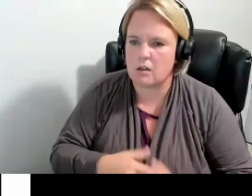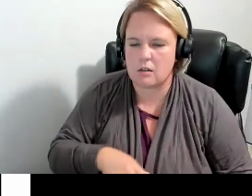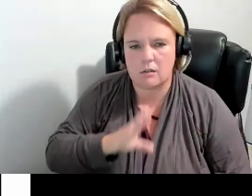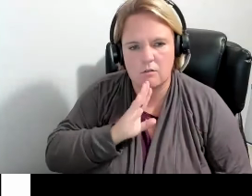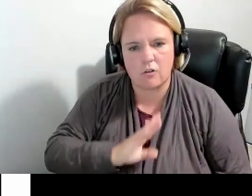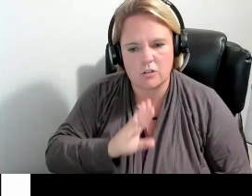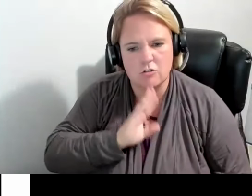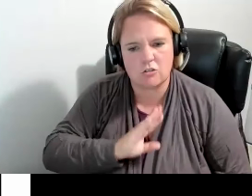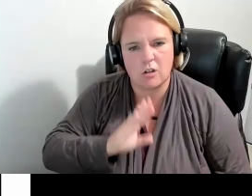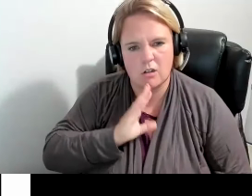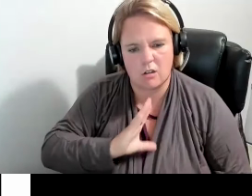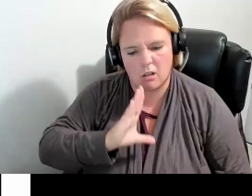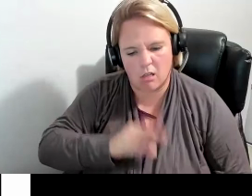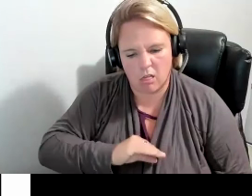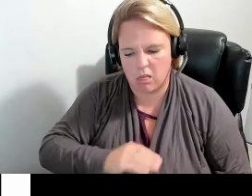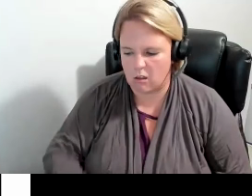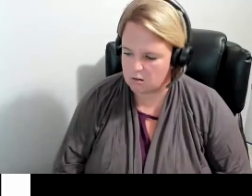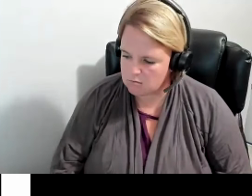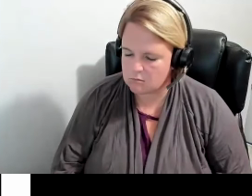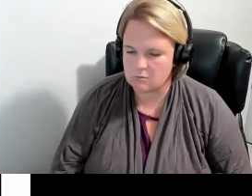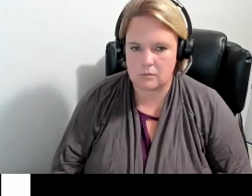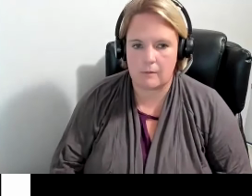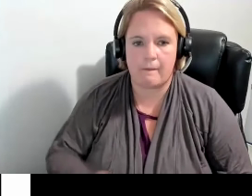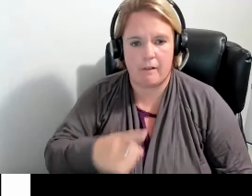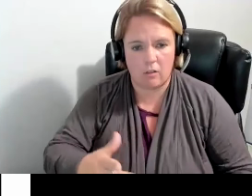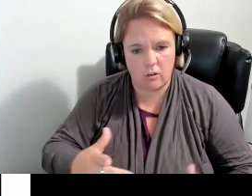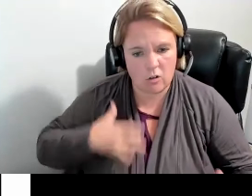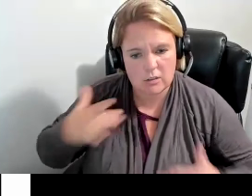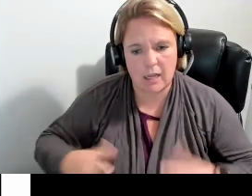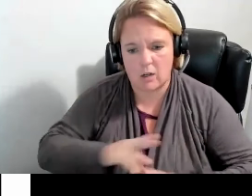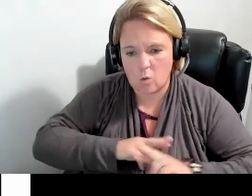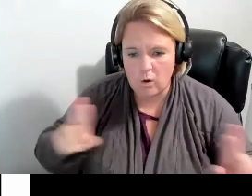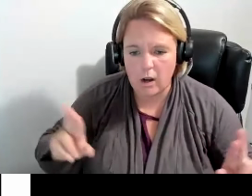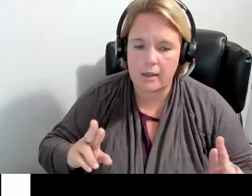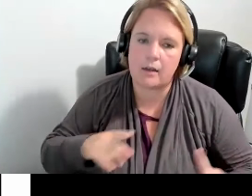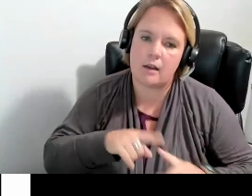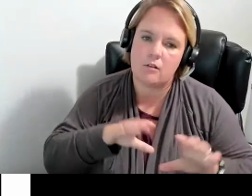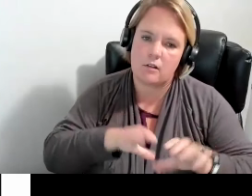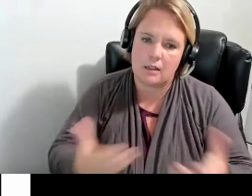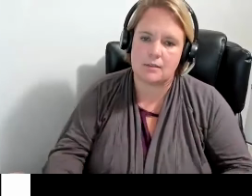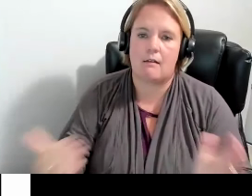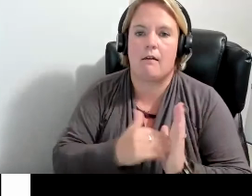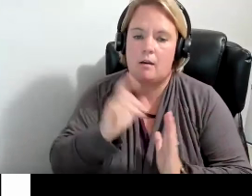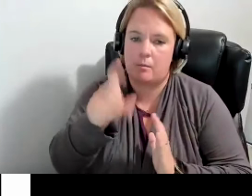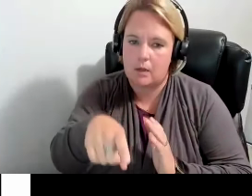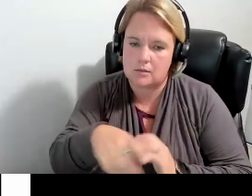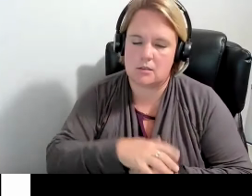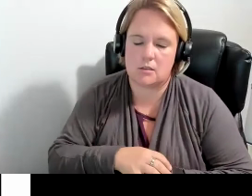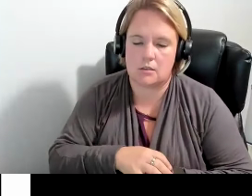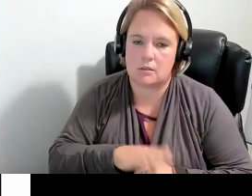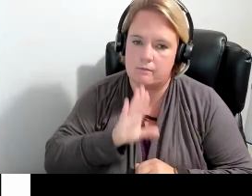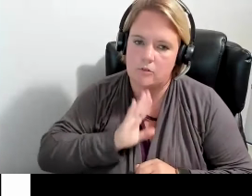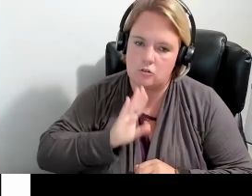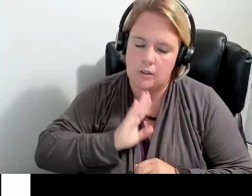imagine probably how deflating that is for a student who's like all energized and motivated now to tell them you have to take this class all over.